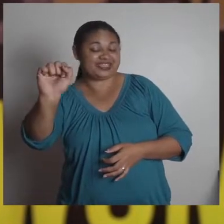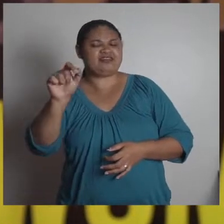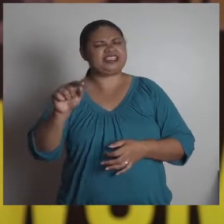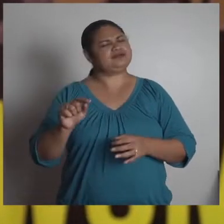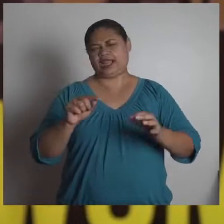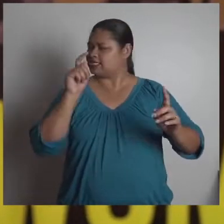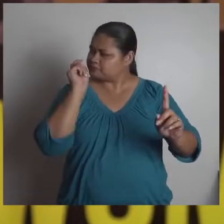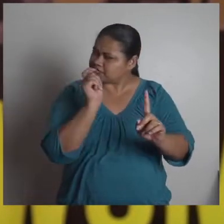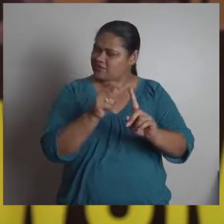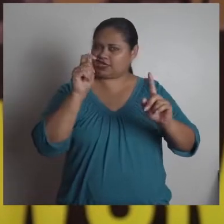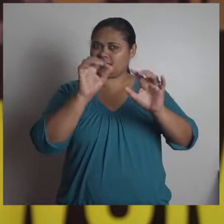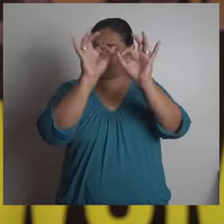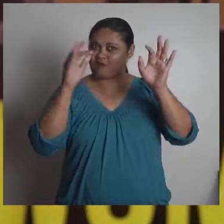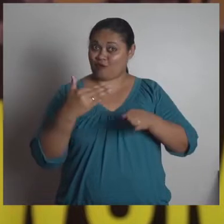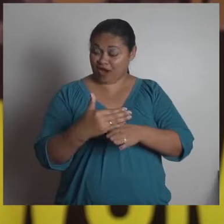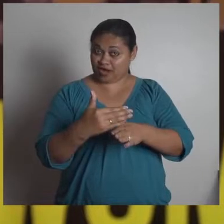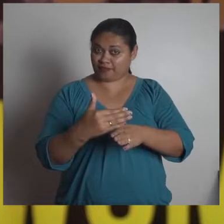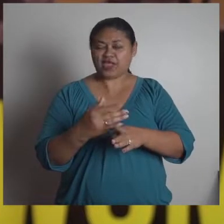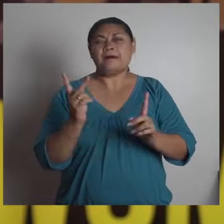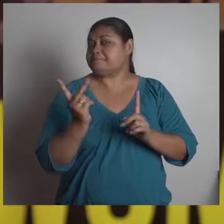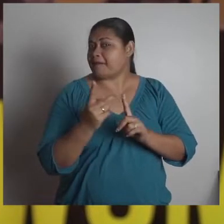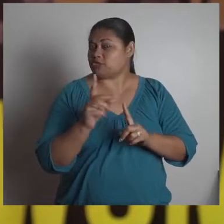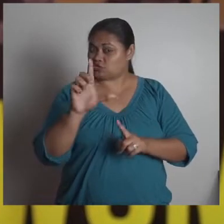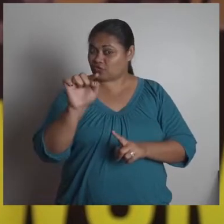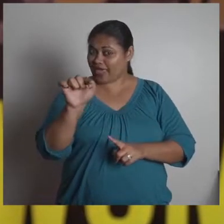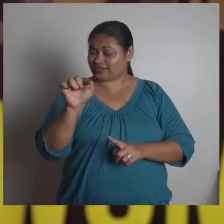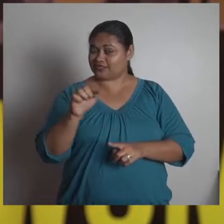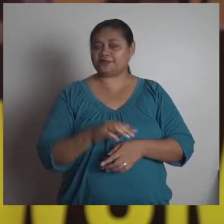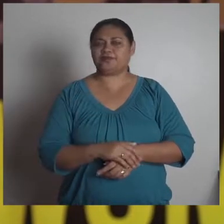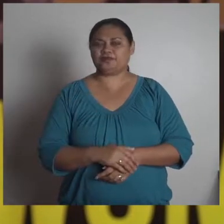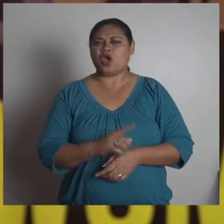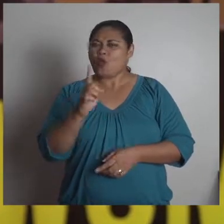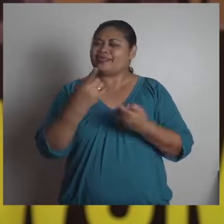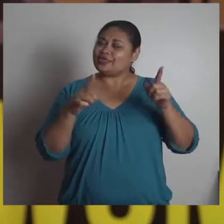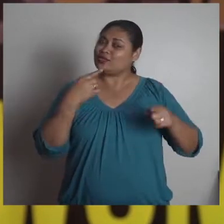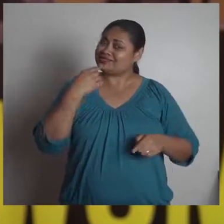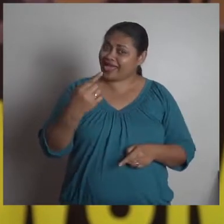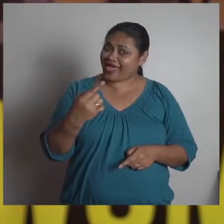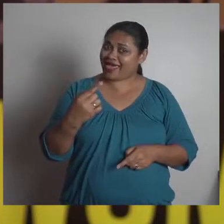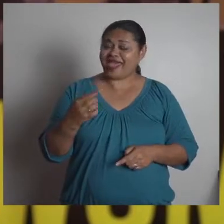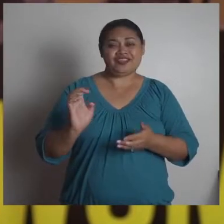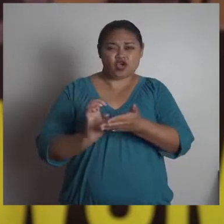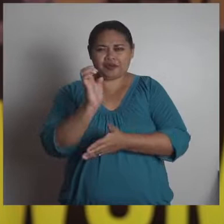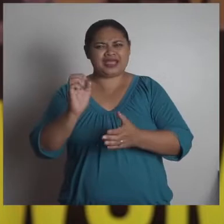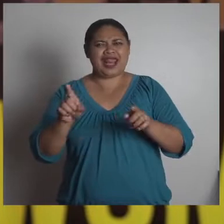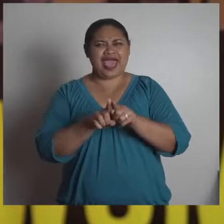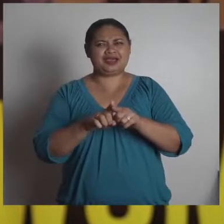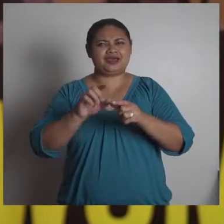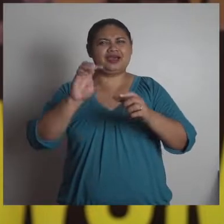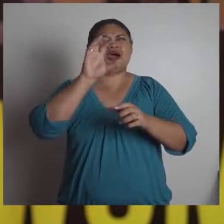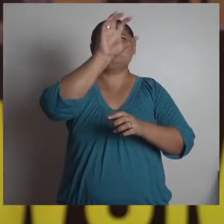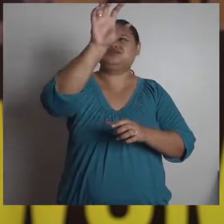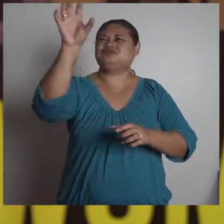and as feminists, right? So that's a specific framework. And the reason why we do that is because one of the things that we